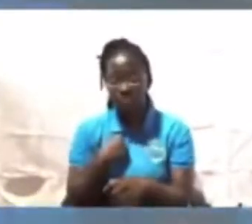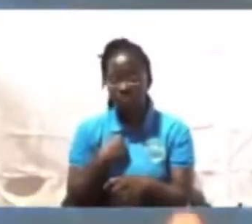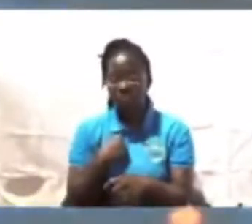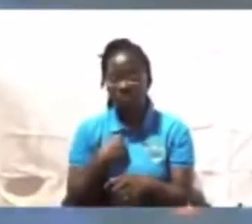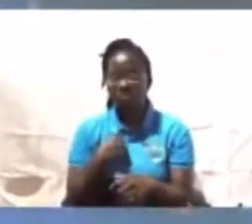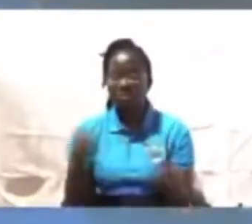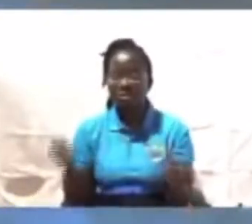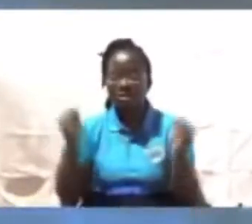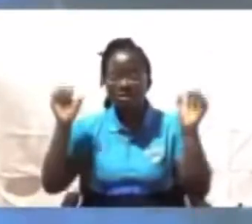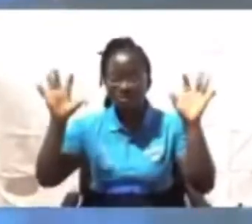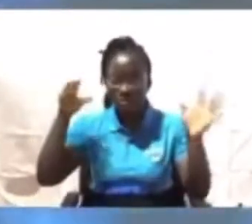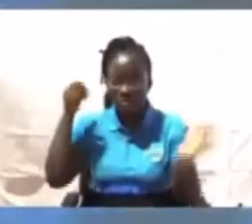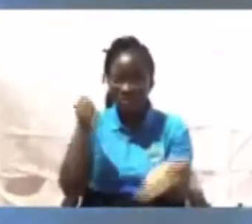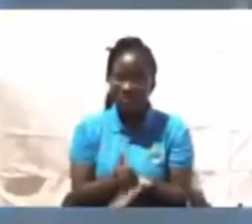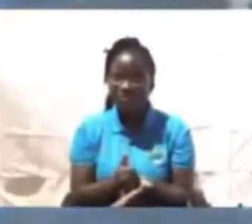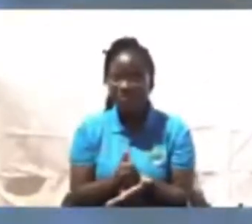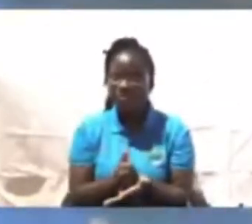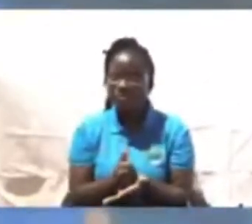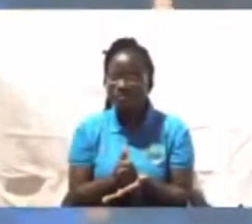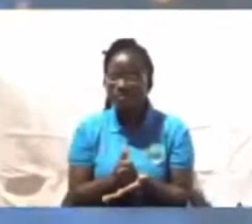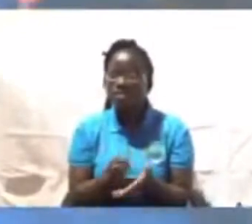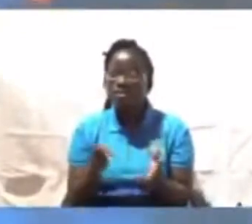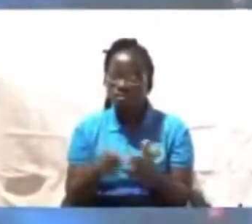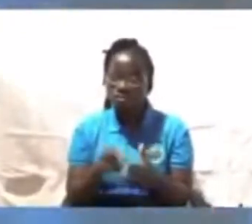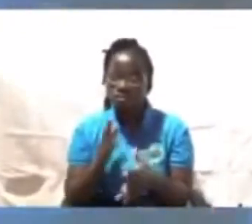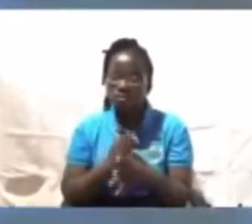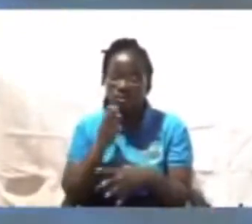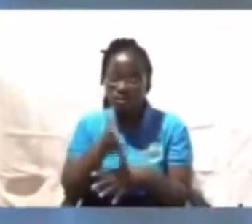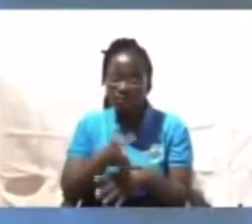Hallelujah. Ever for like 1 month?